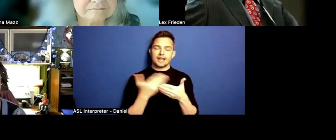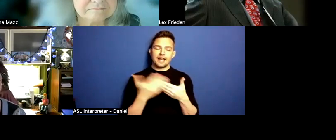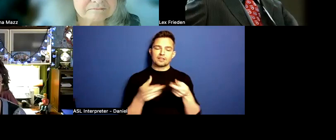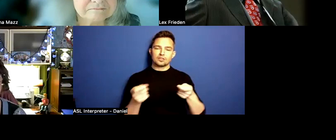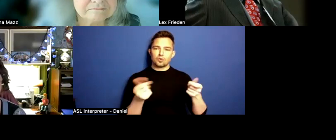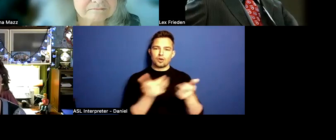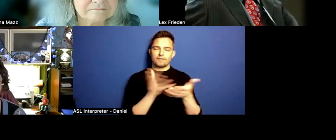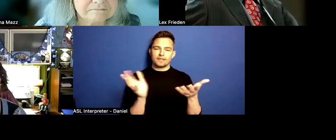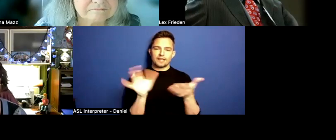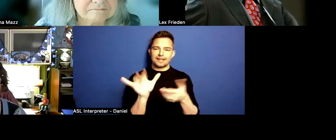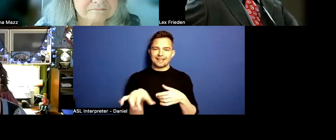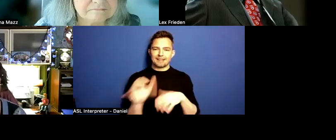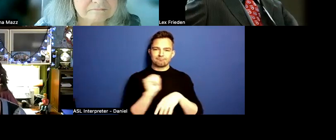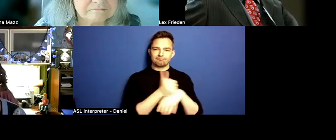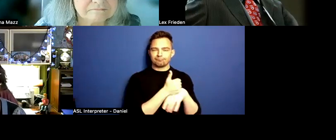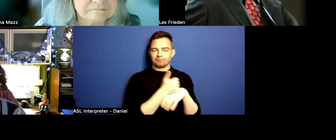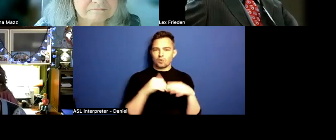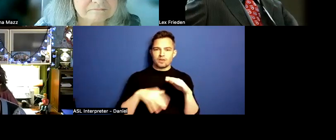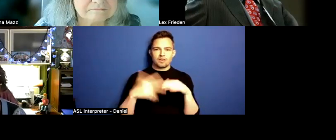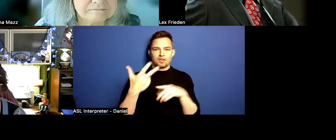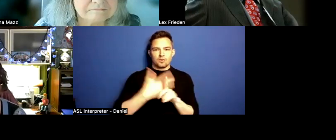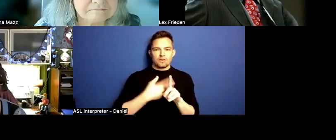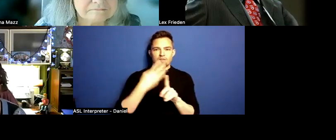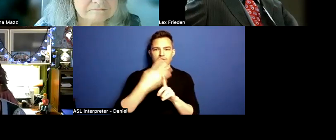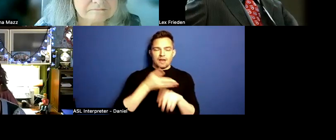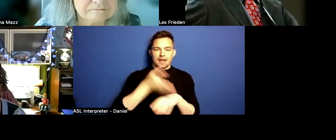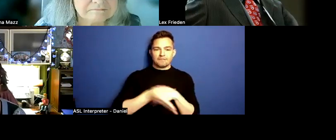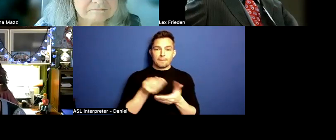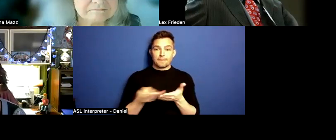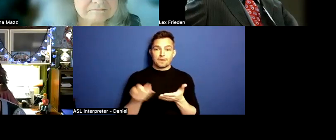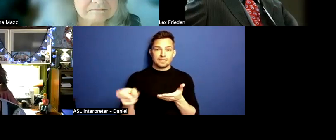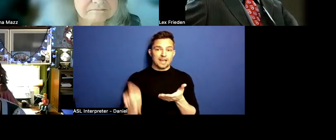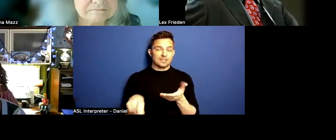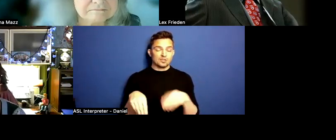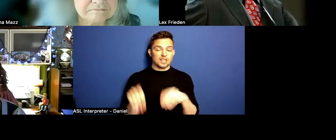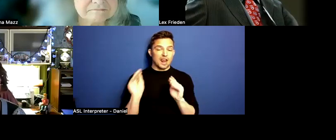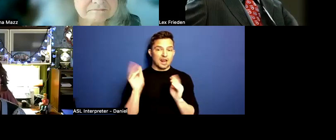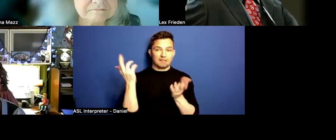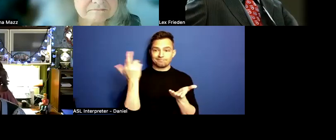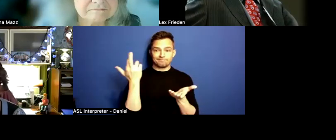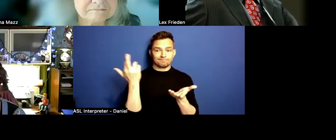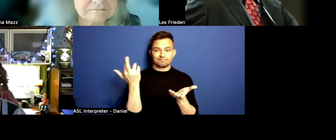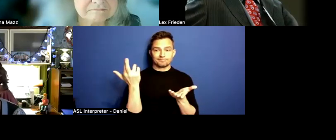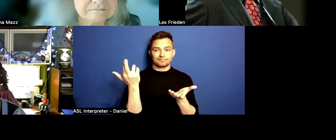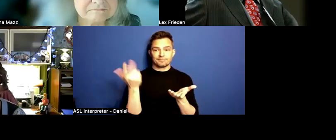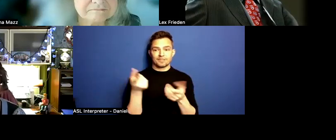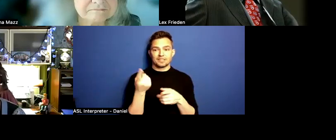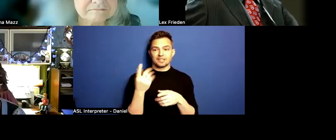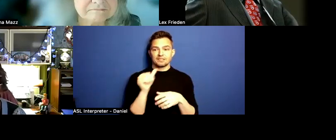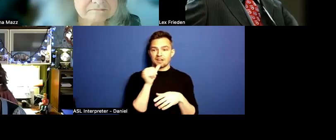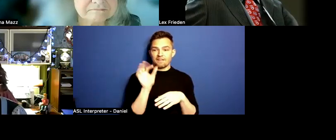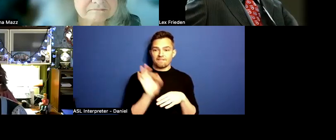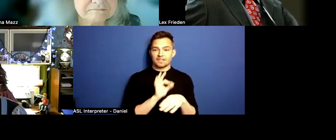everything of that nature. And within 3 to 4 months after purchase, he had to sell it because he said it became non-functional